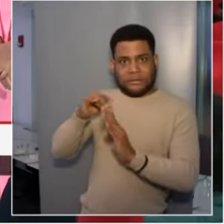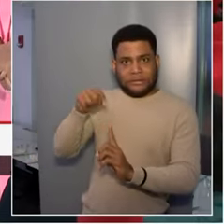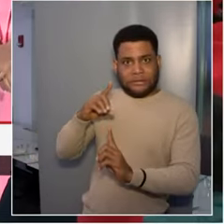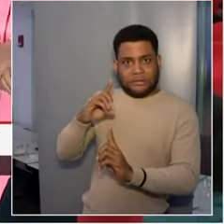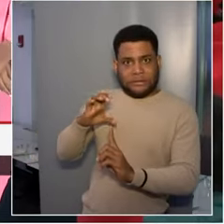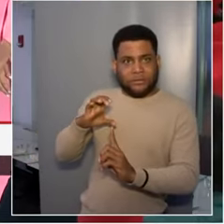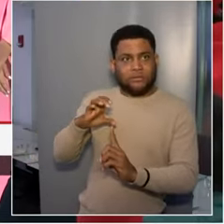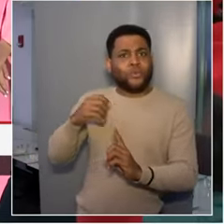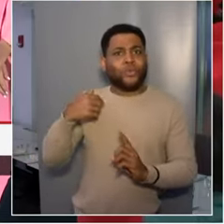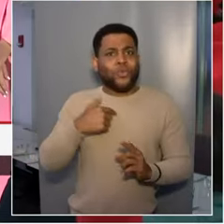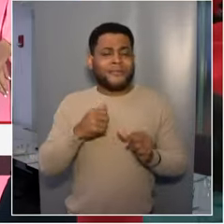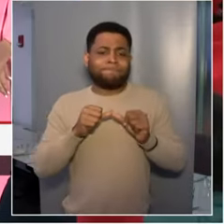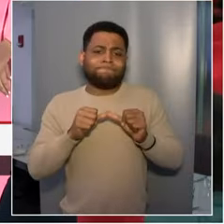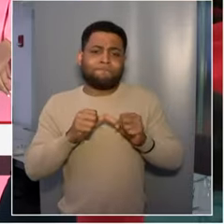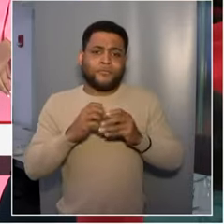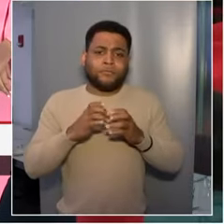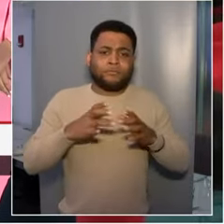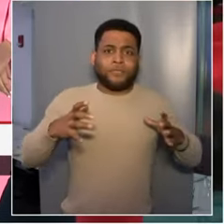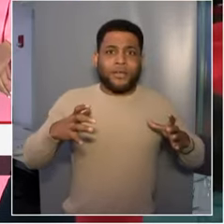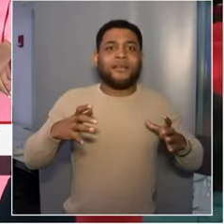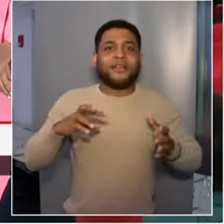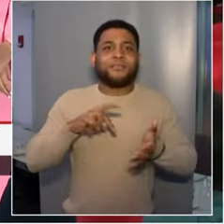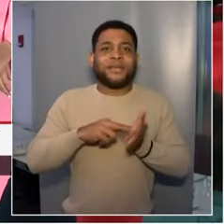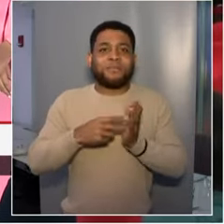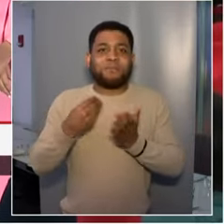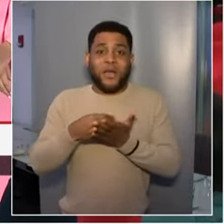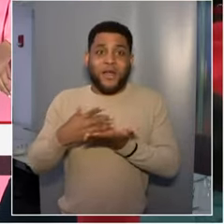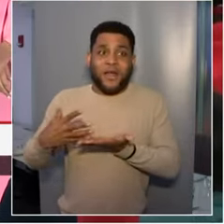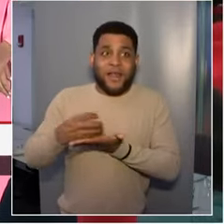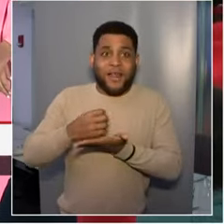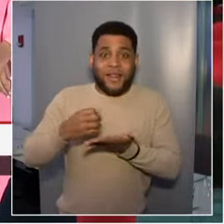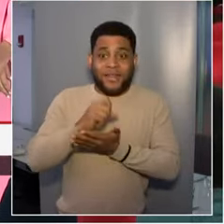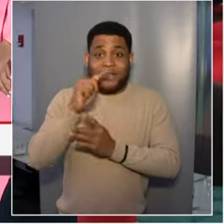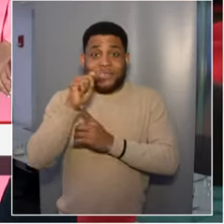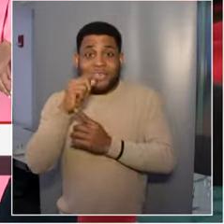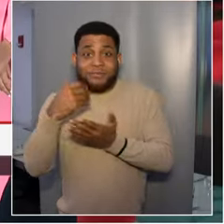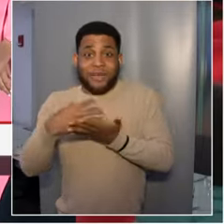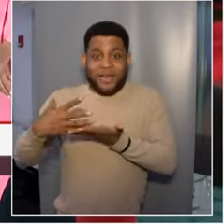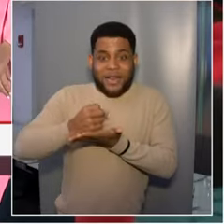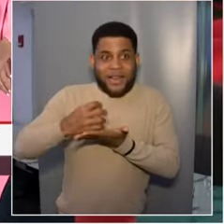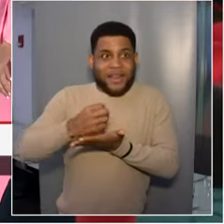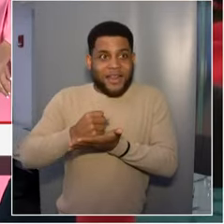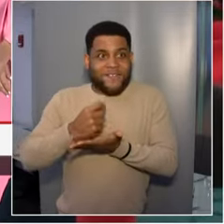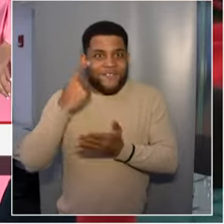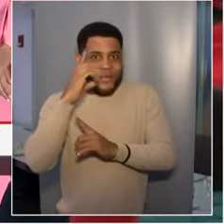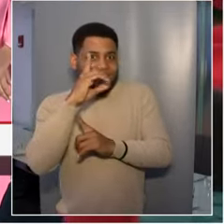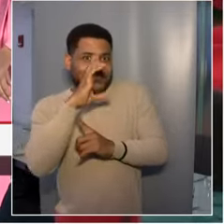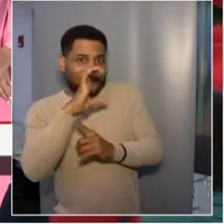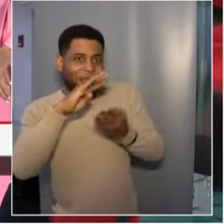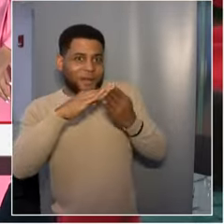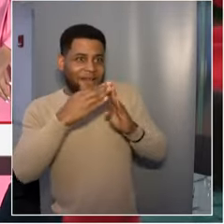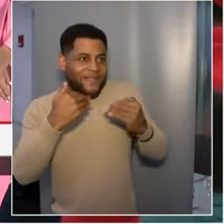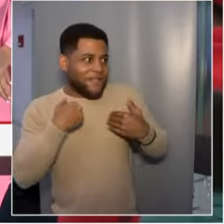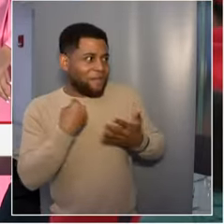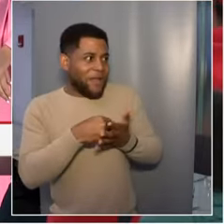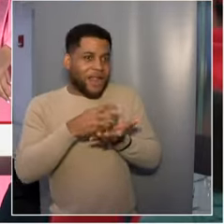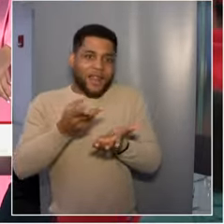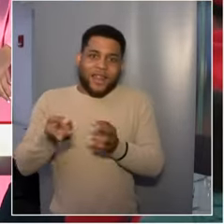we generate more revenues and tax revenues for the city. As we grow and we become